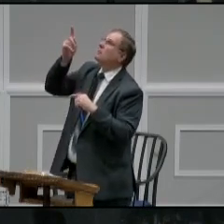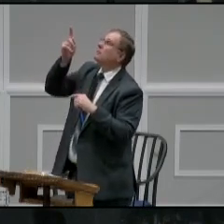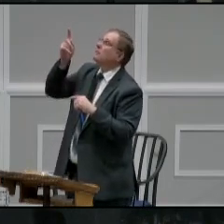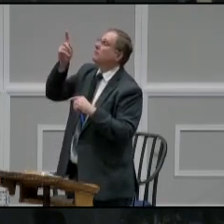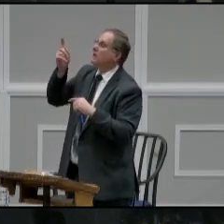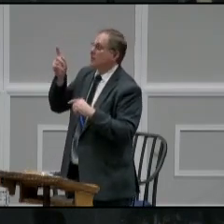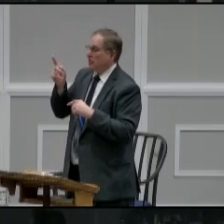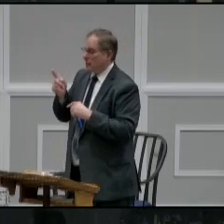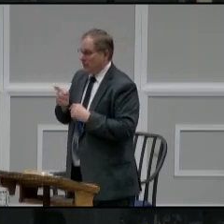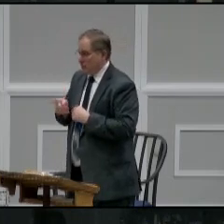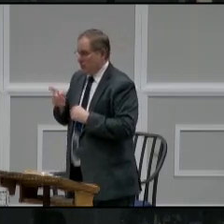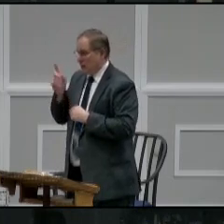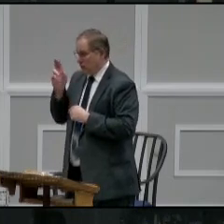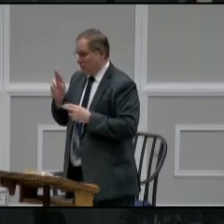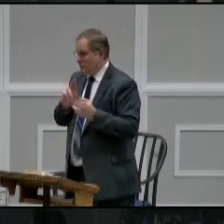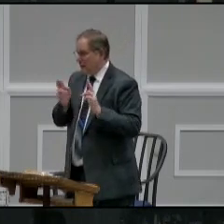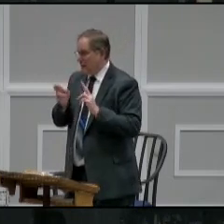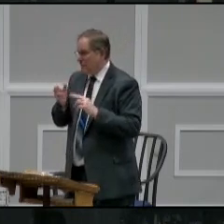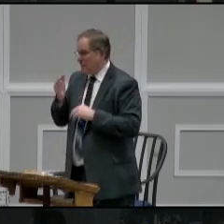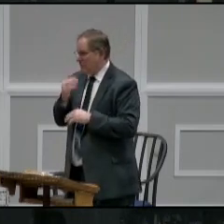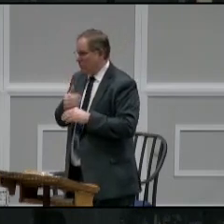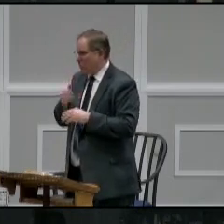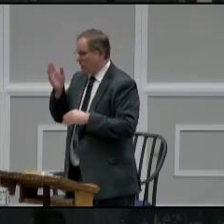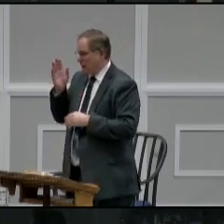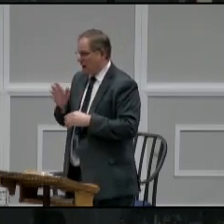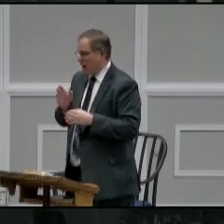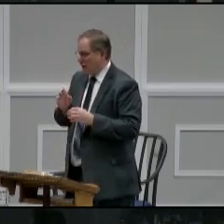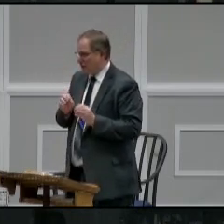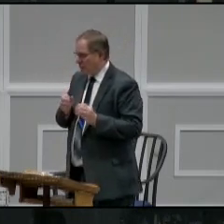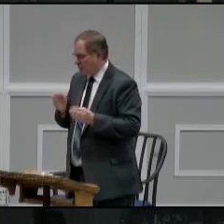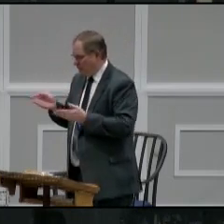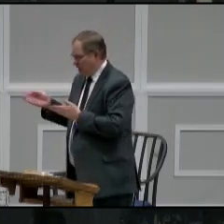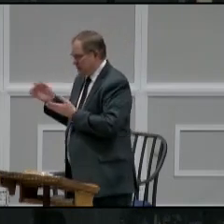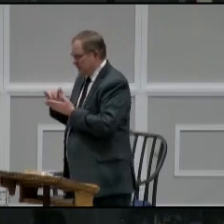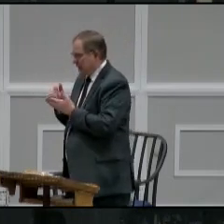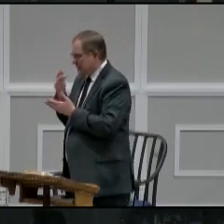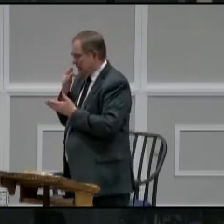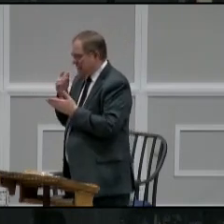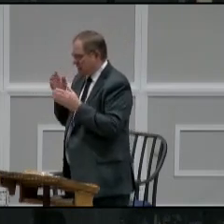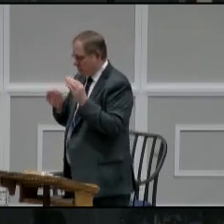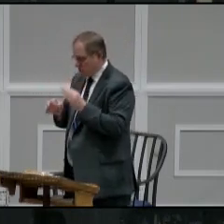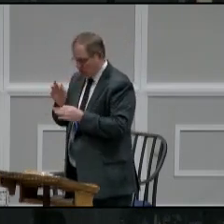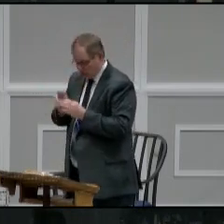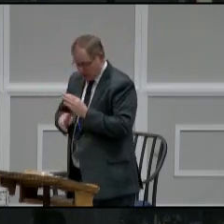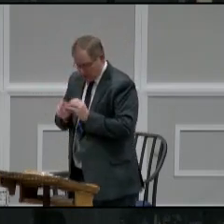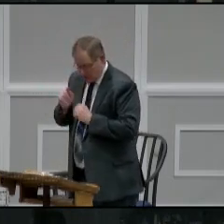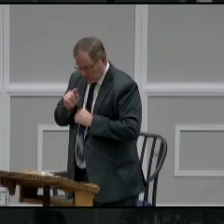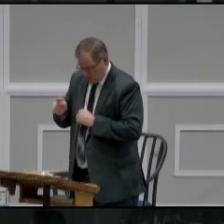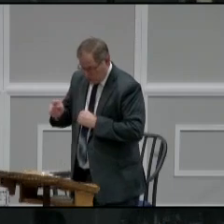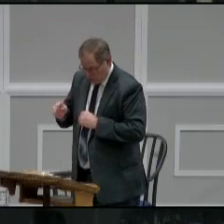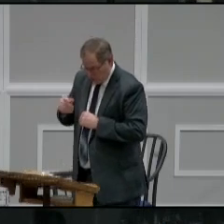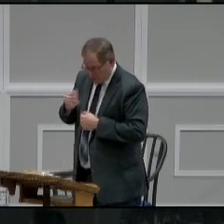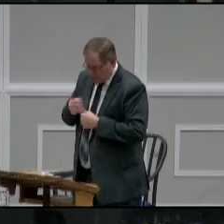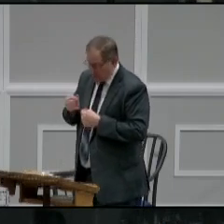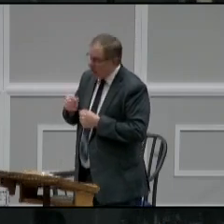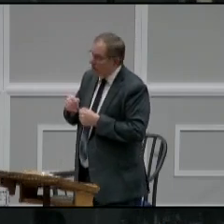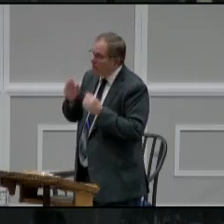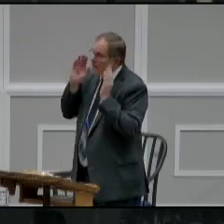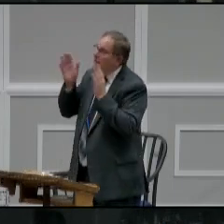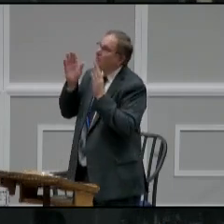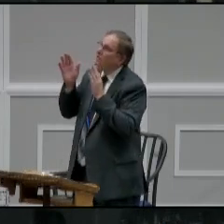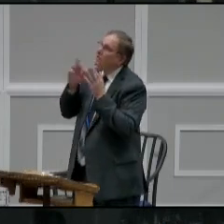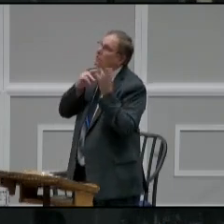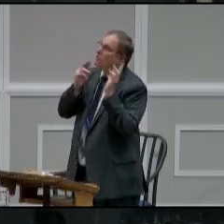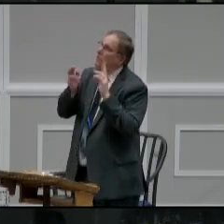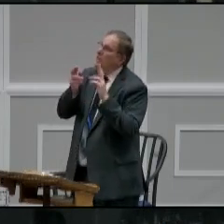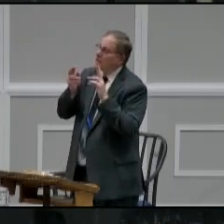a big storm like he did for Jonah. May we heed God before he has to send the big fish. May we heed him.